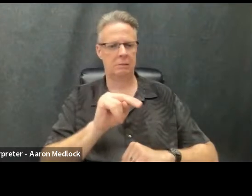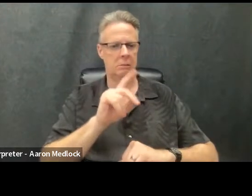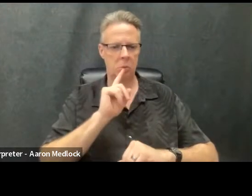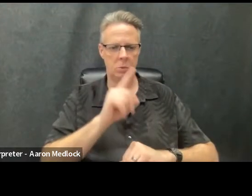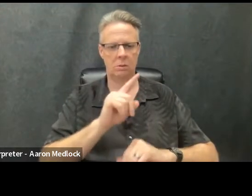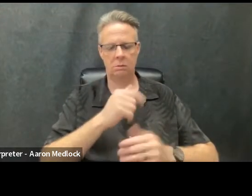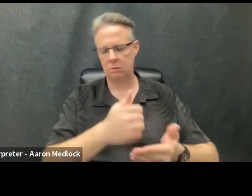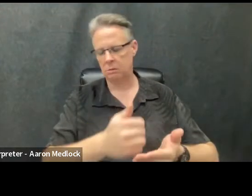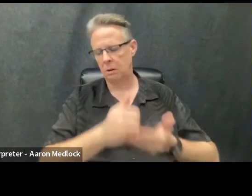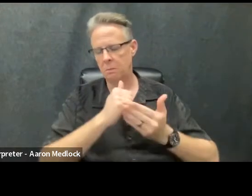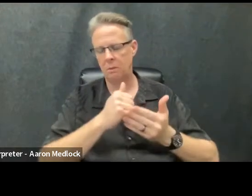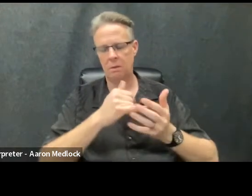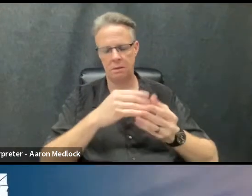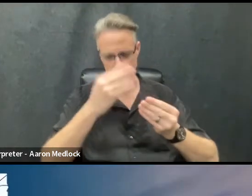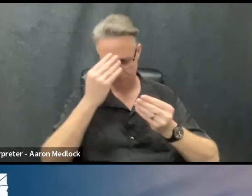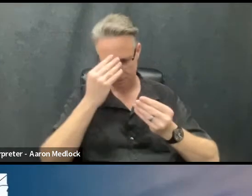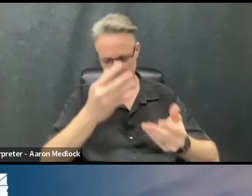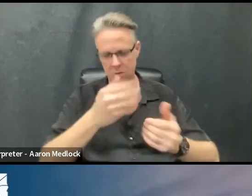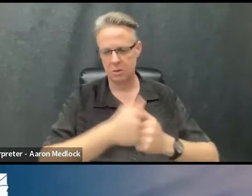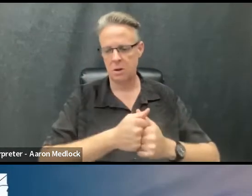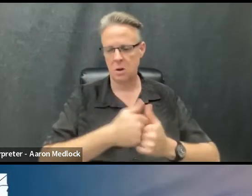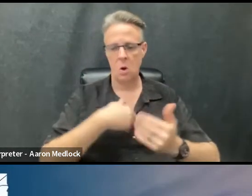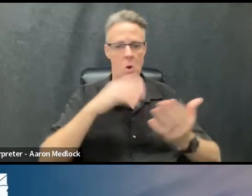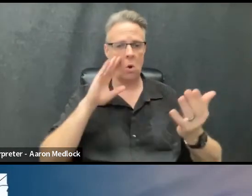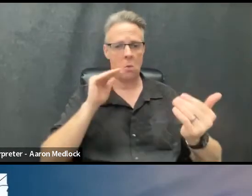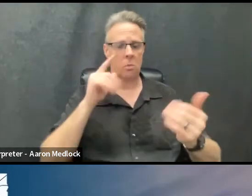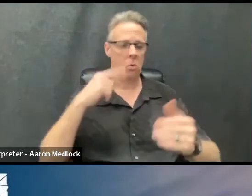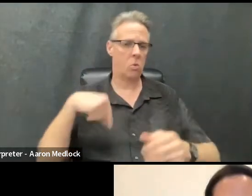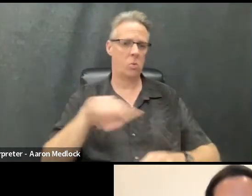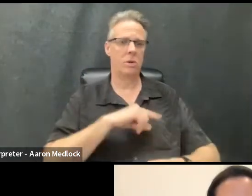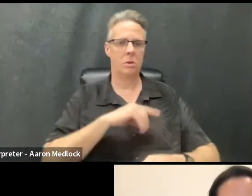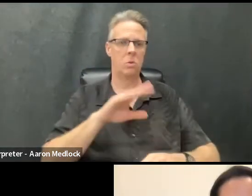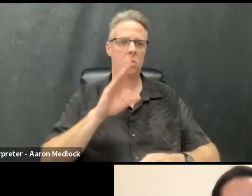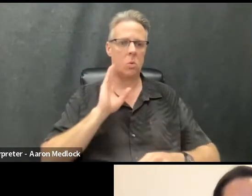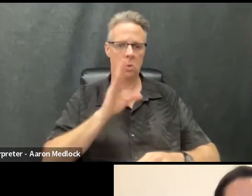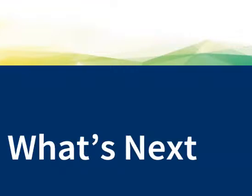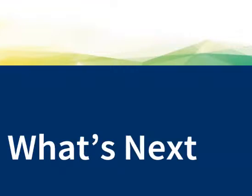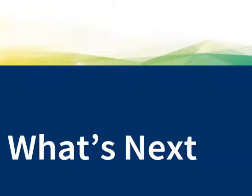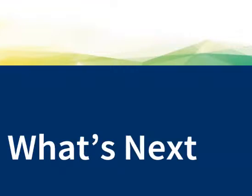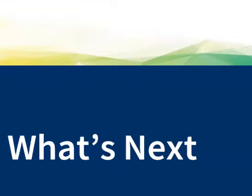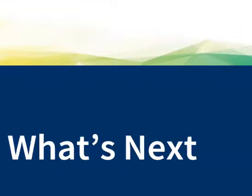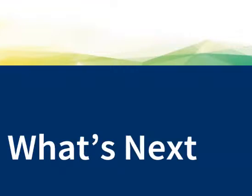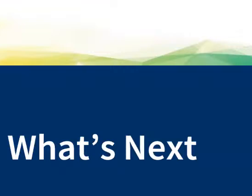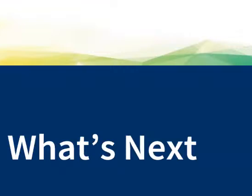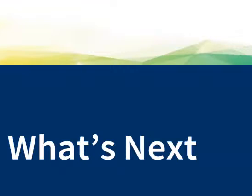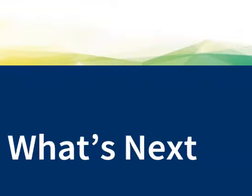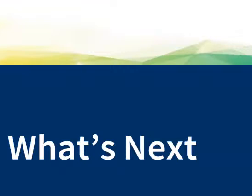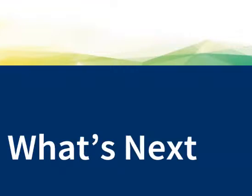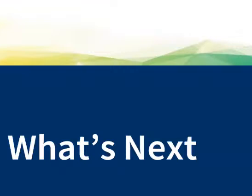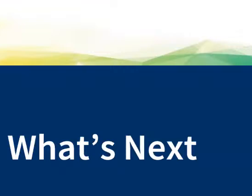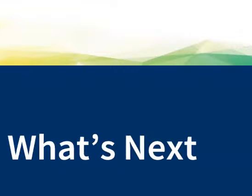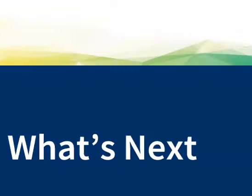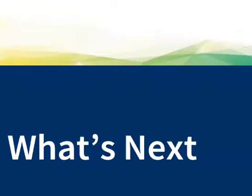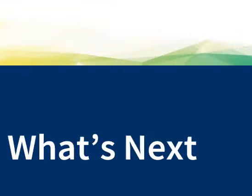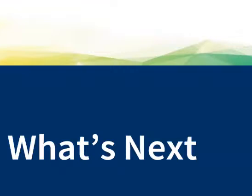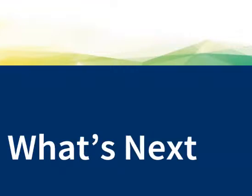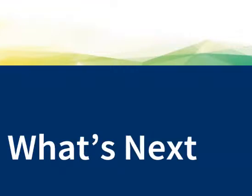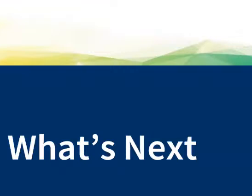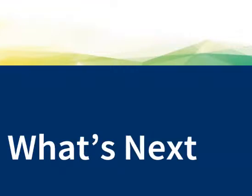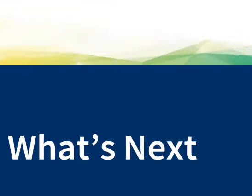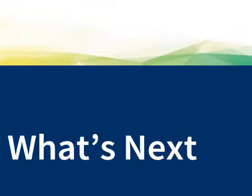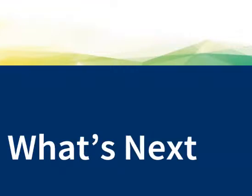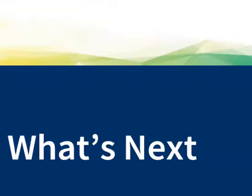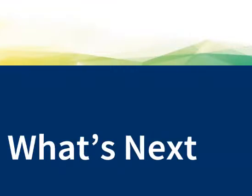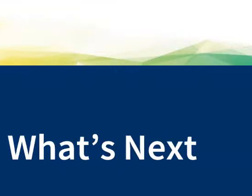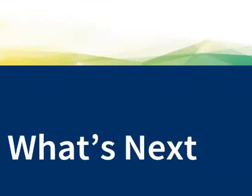helpful information. And I hope that all of us will go look at the materials, because his materials were distributed to